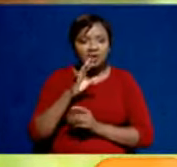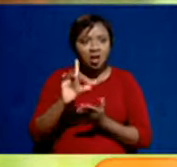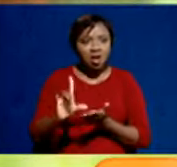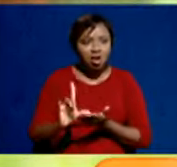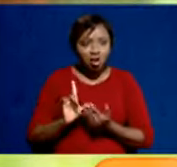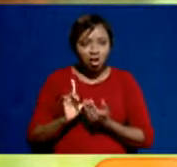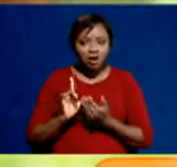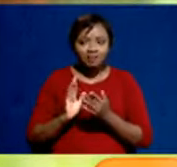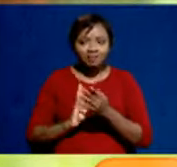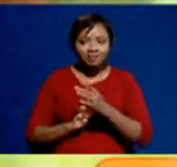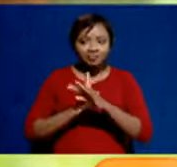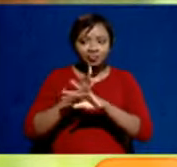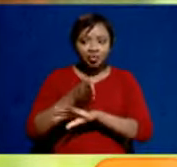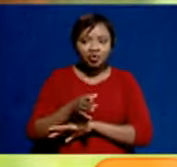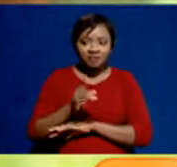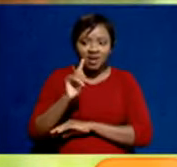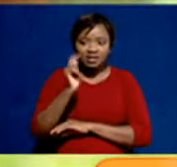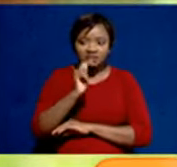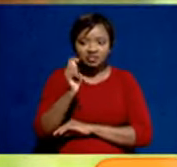Over a trillion in 1 year.